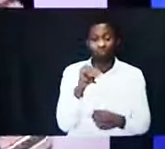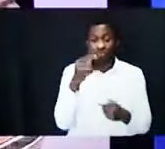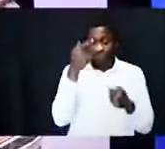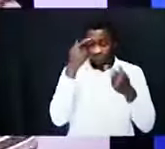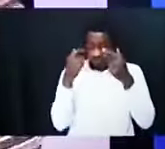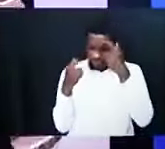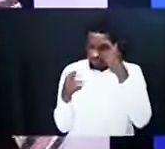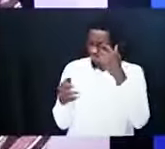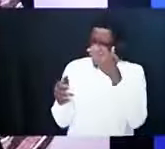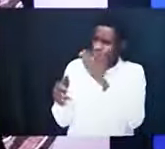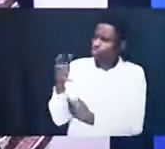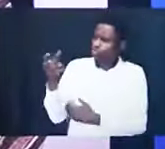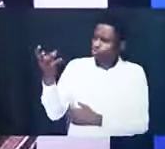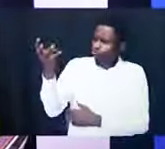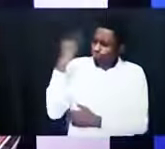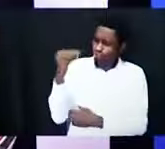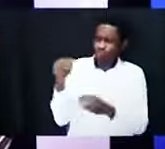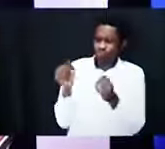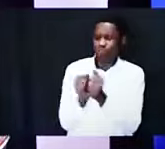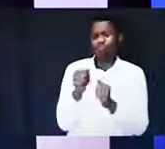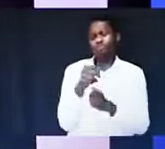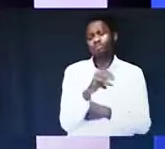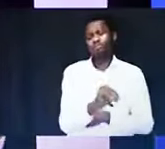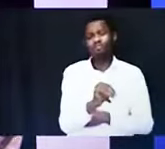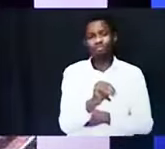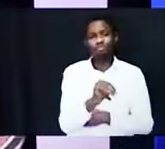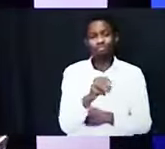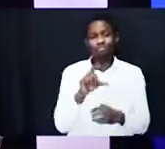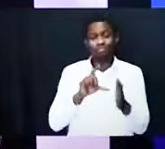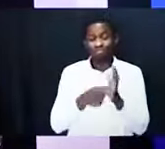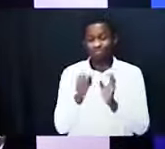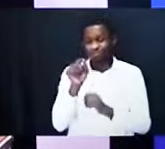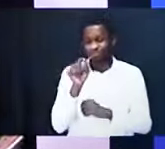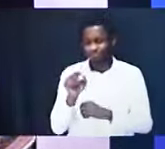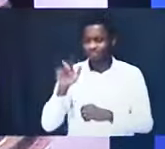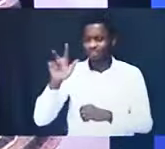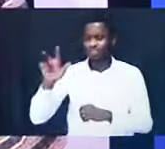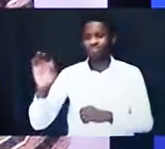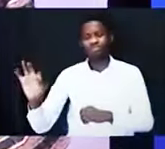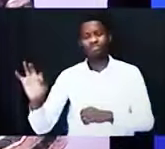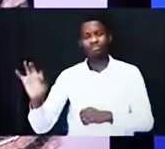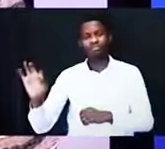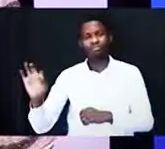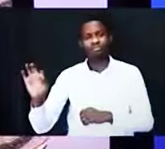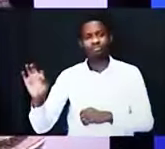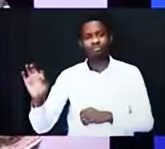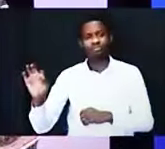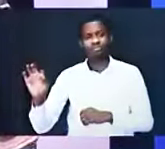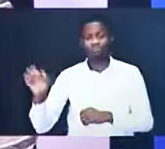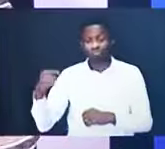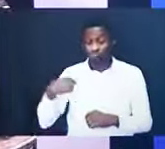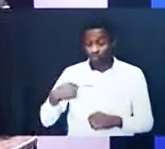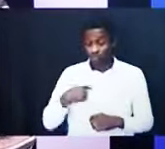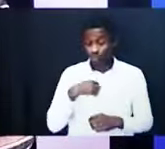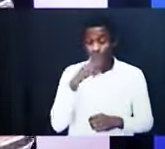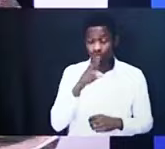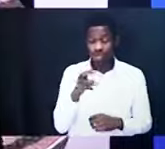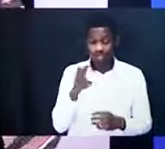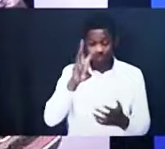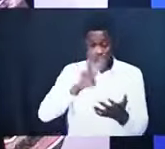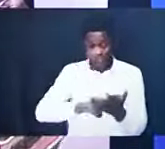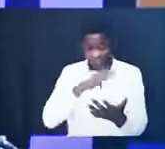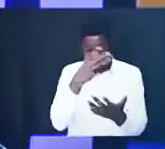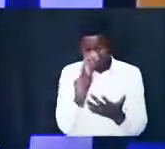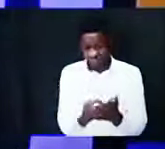of God was with him. Then verse 39 says this, we are witnesses of